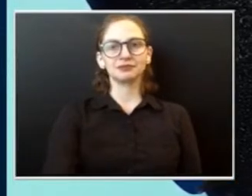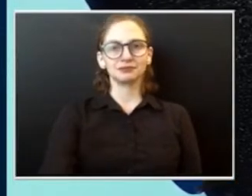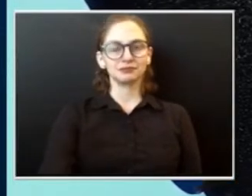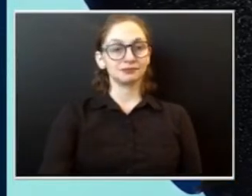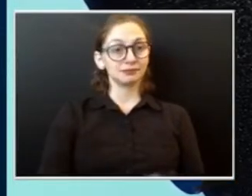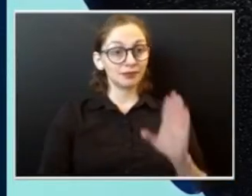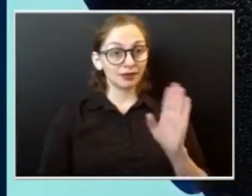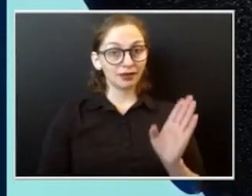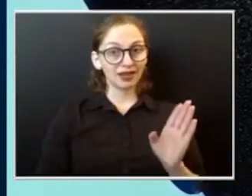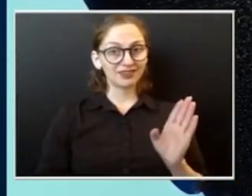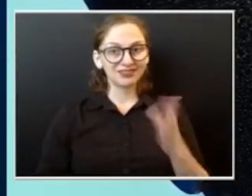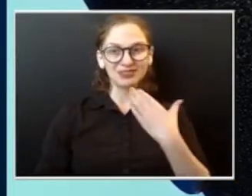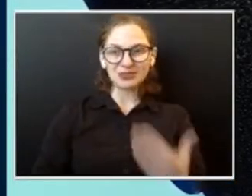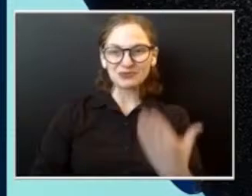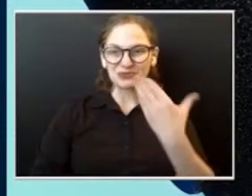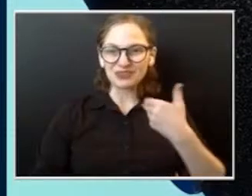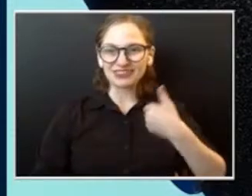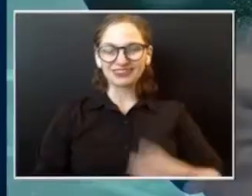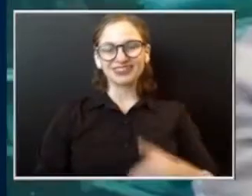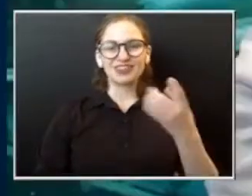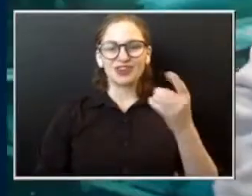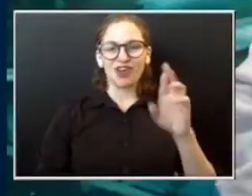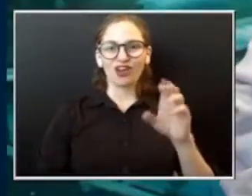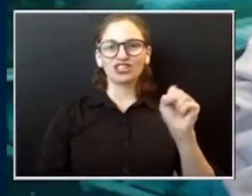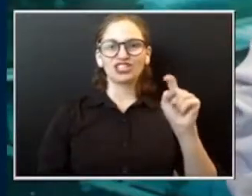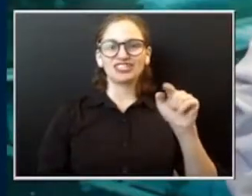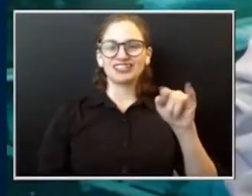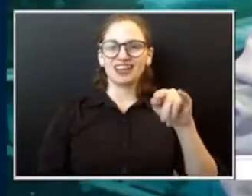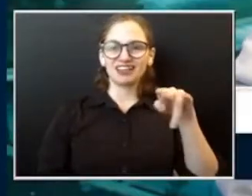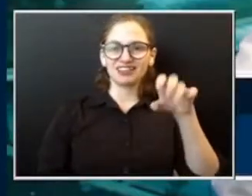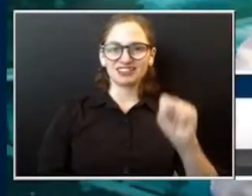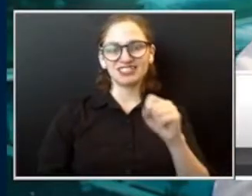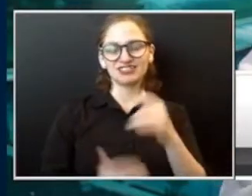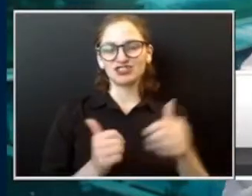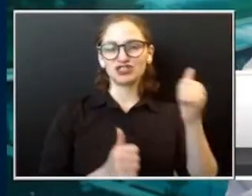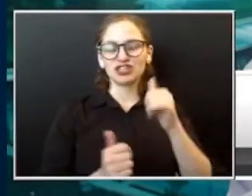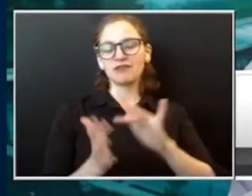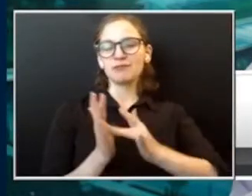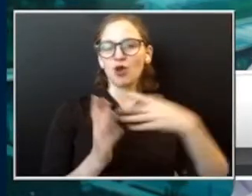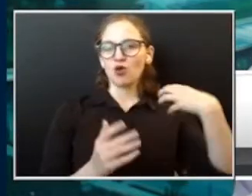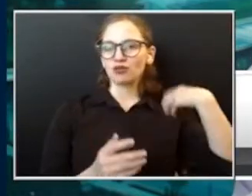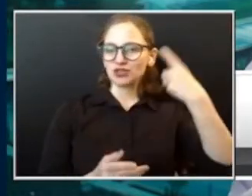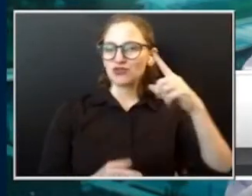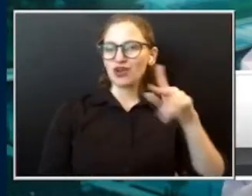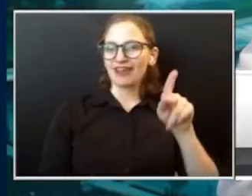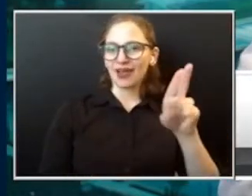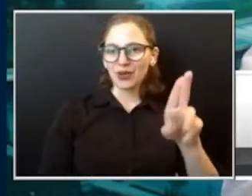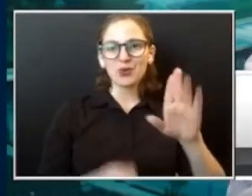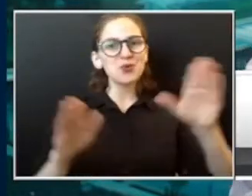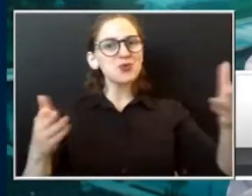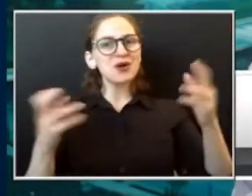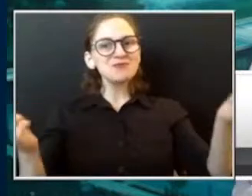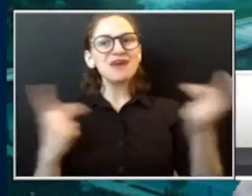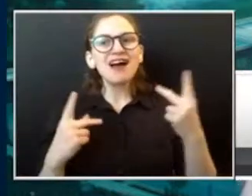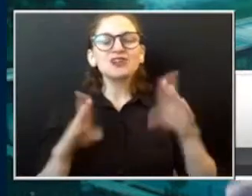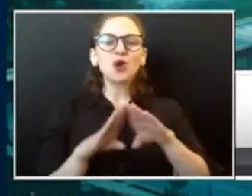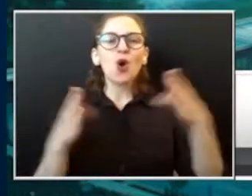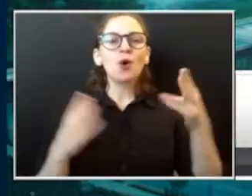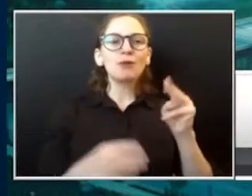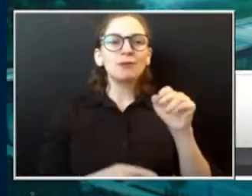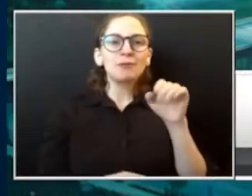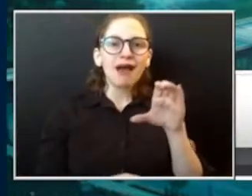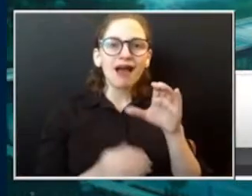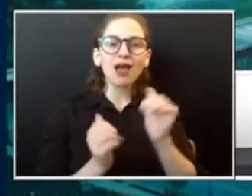Good morning. I'm Dr. Steve Stites, Chief Medical Officer at the University of Kansas Health System. Welcome back to Open Mics with Dr. Stites. If you had the power to